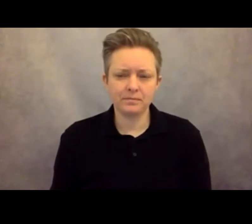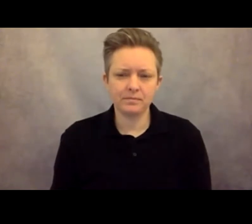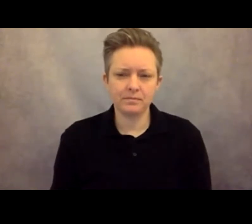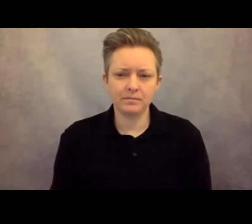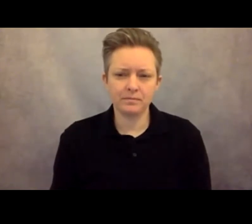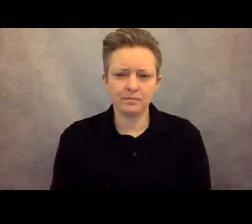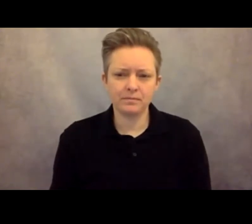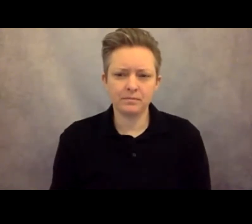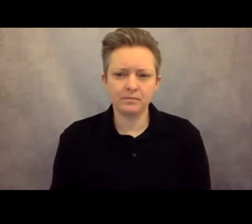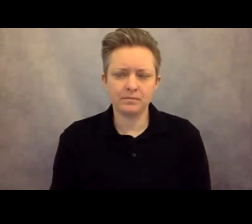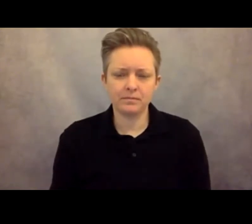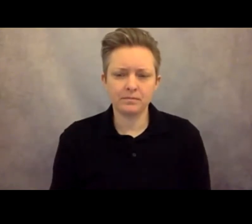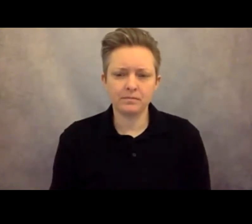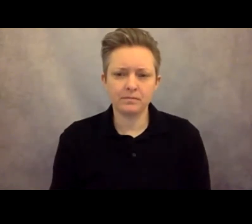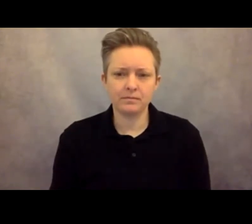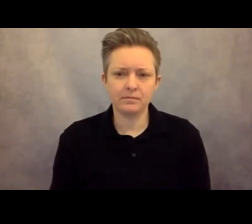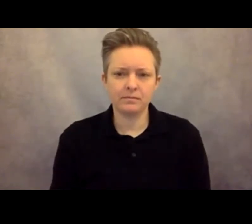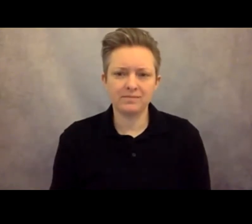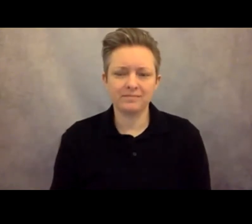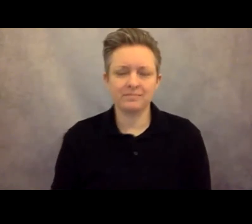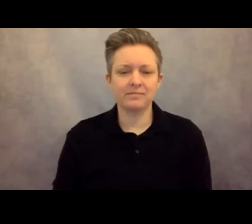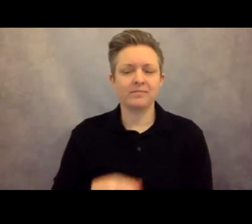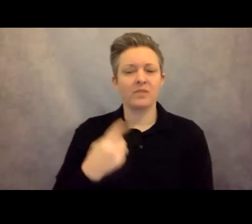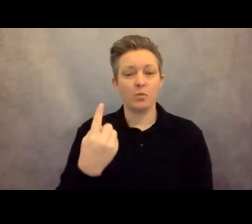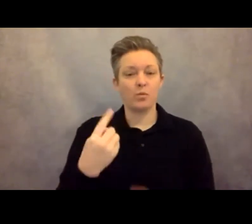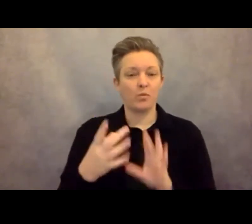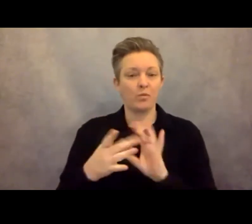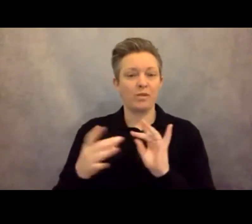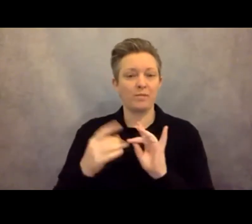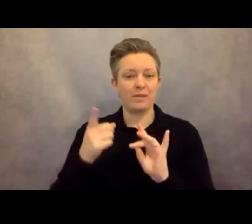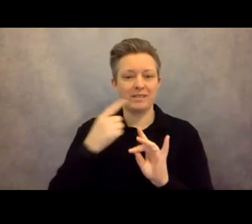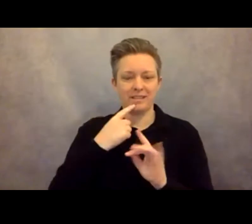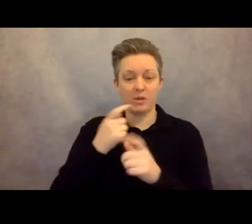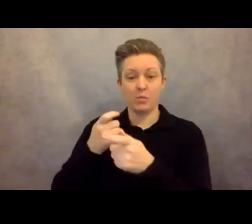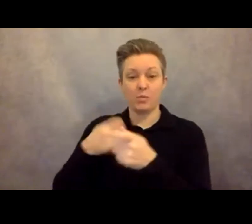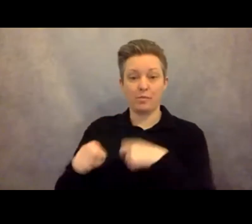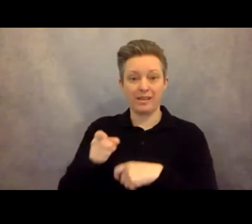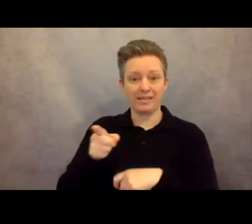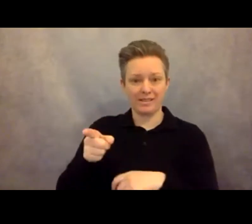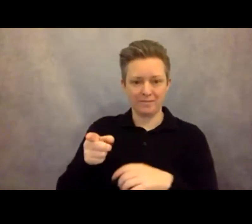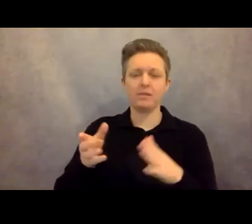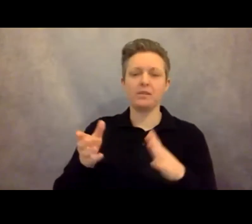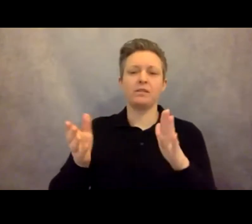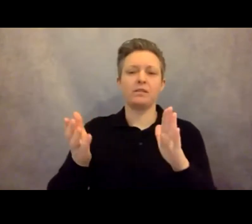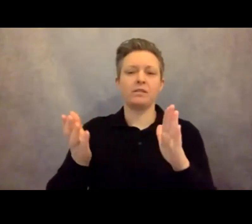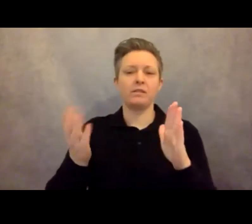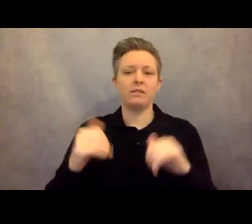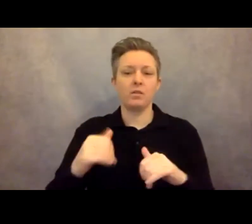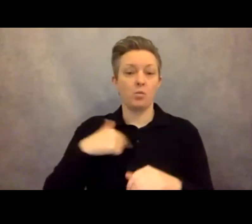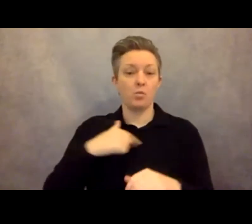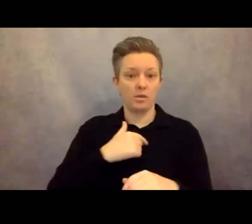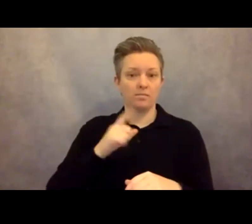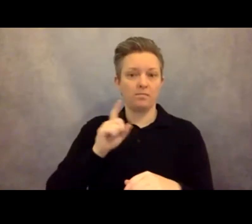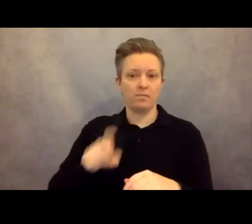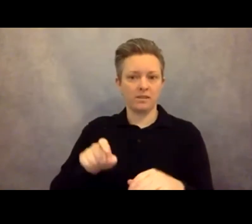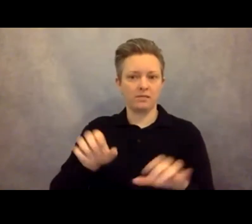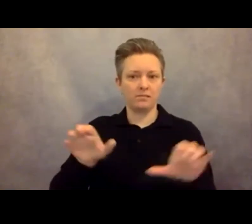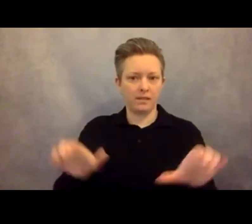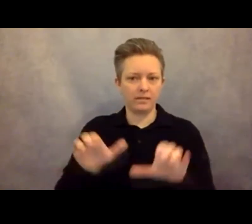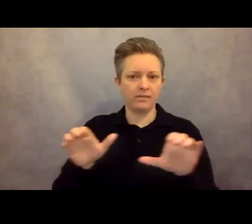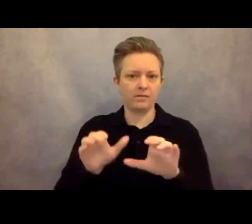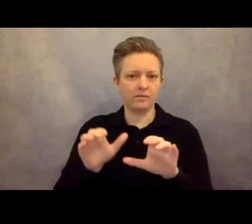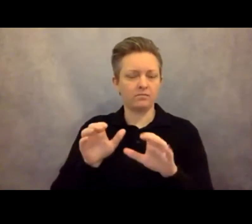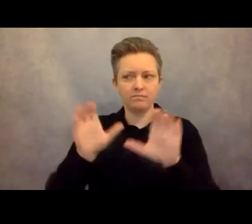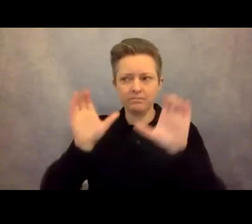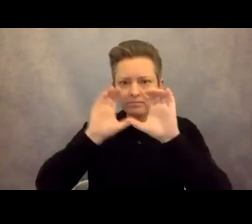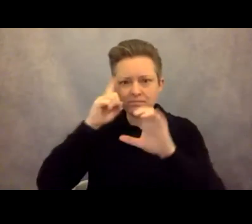So someone said replace them, maybe. We must be active in seeking out tools and resources and educating ourselves.